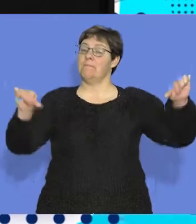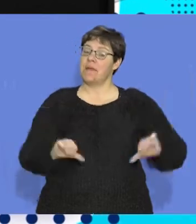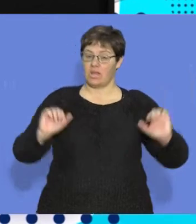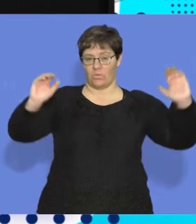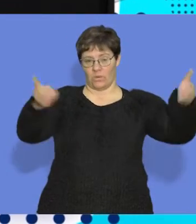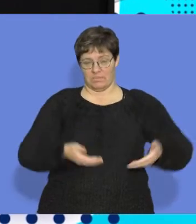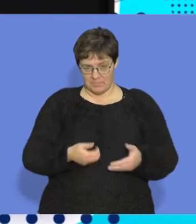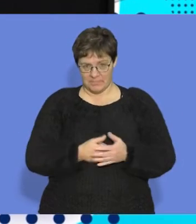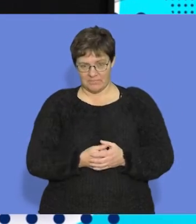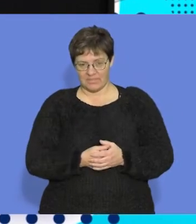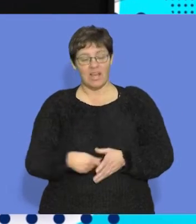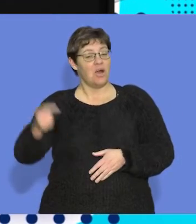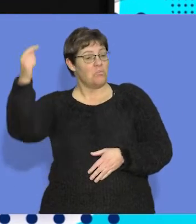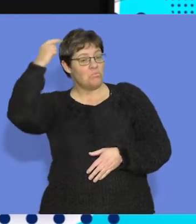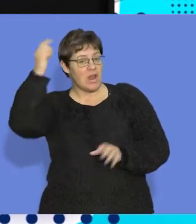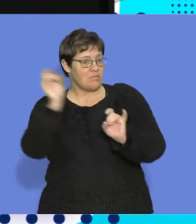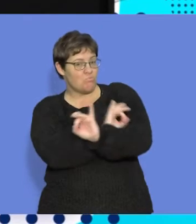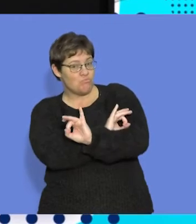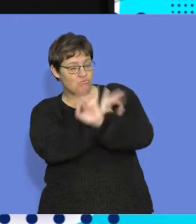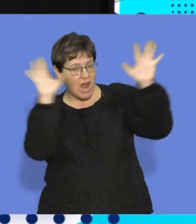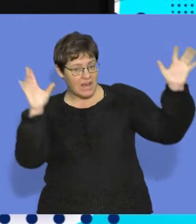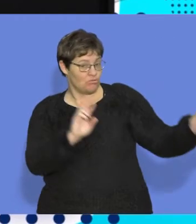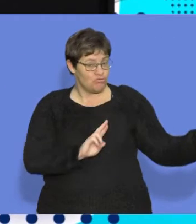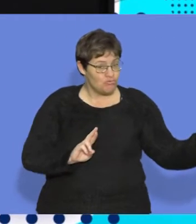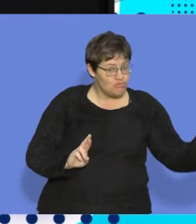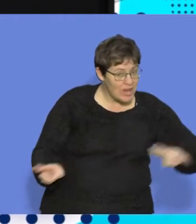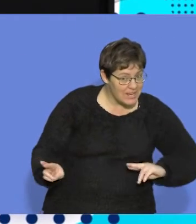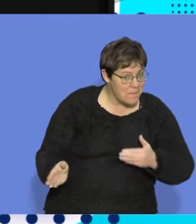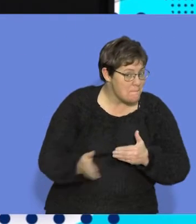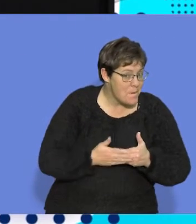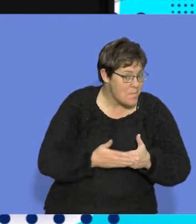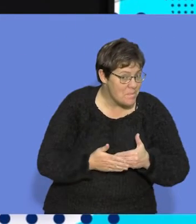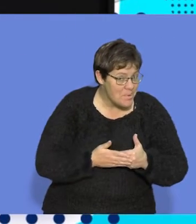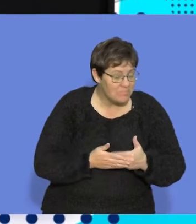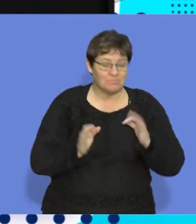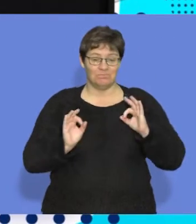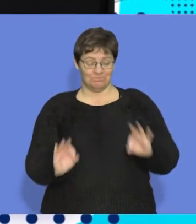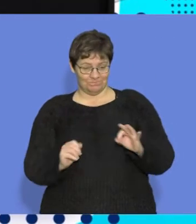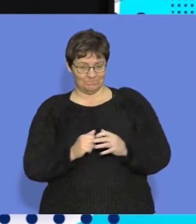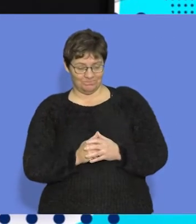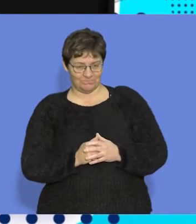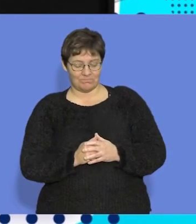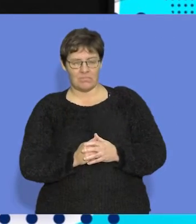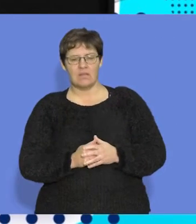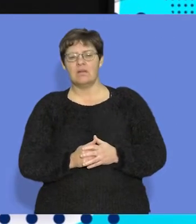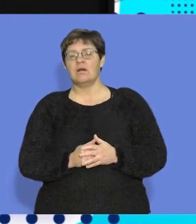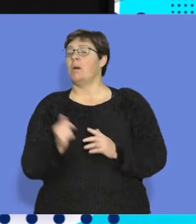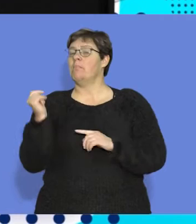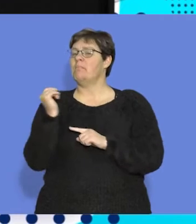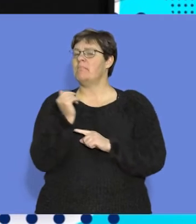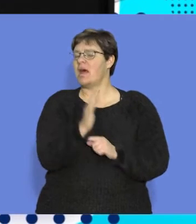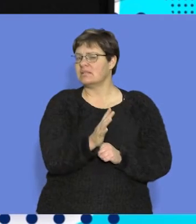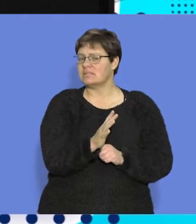Welcome back from your break. I hope your brains are now bright and ready for the next section. Now,